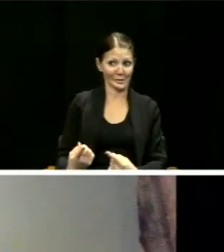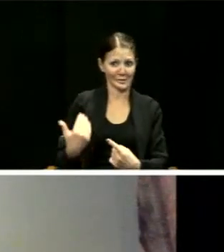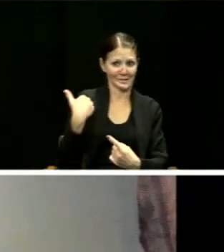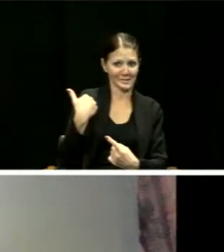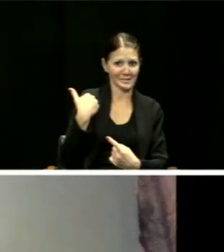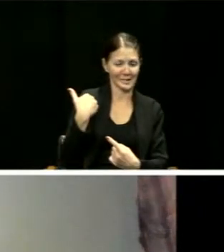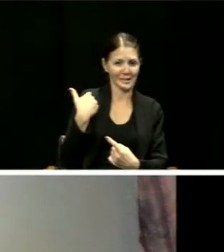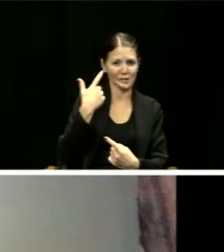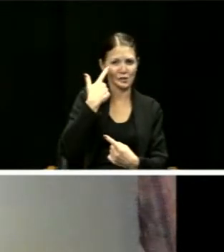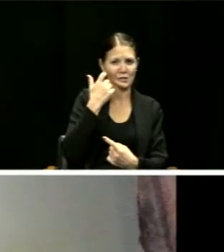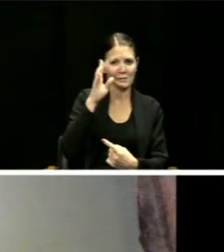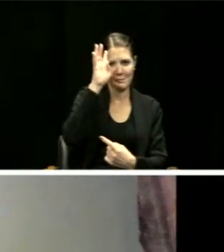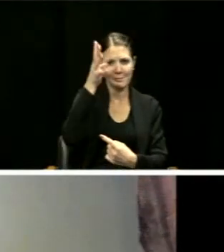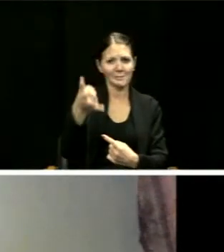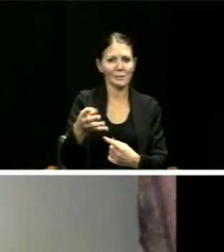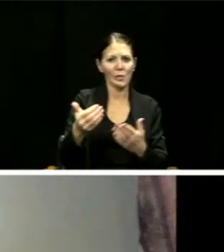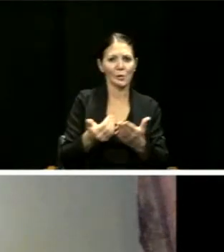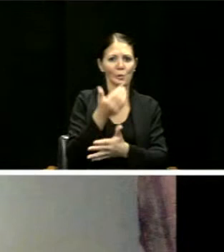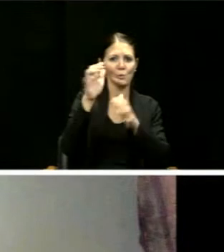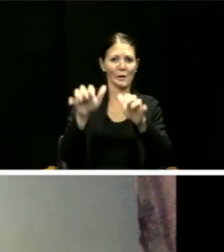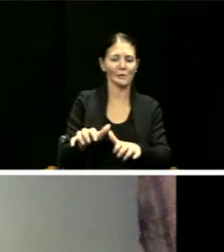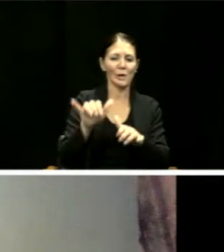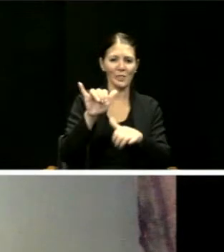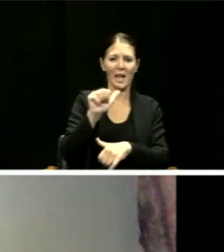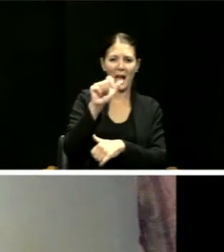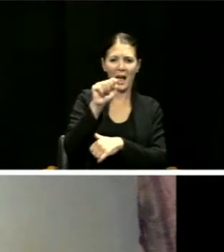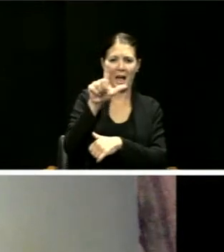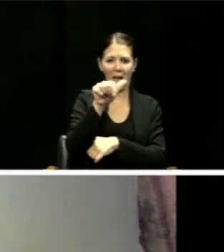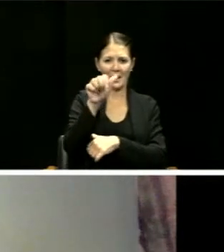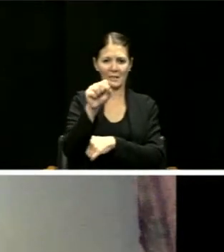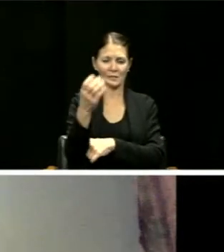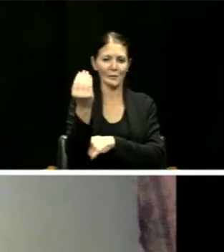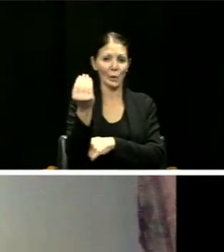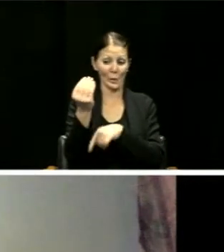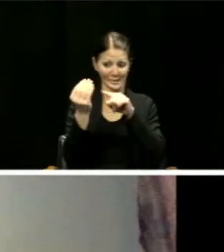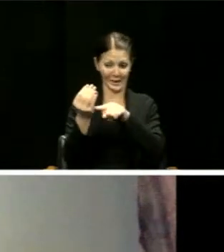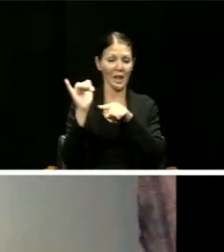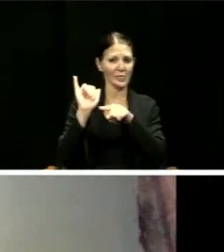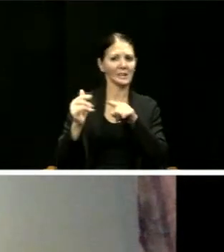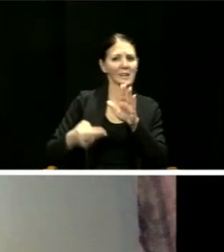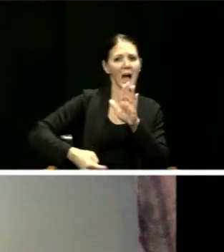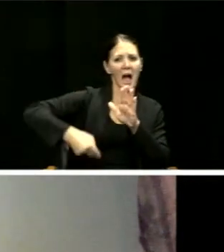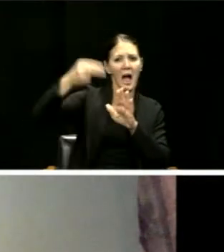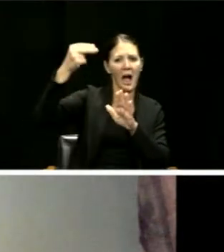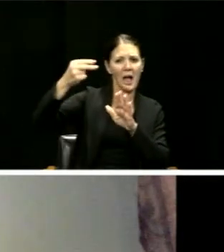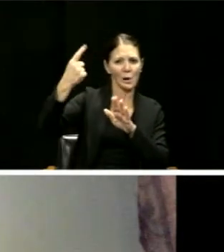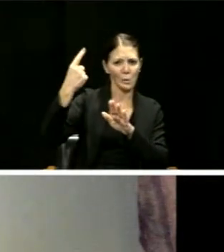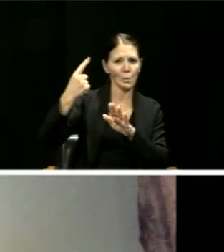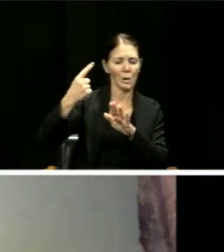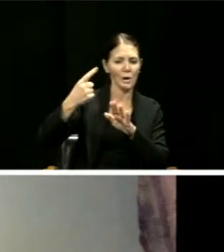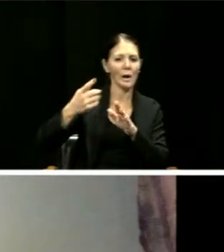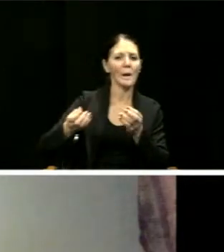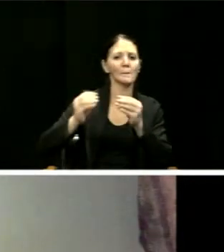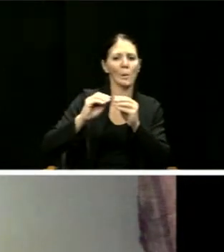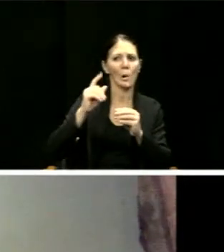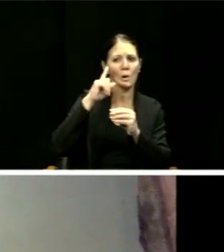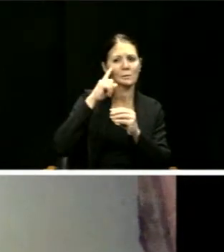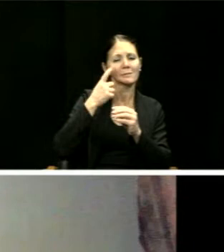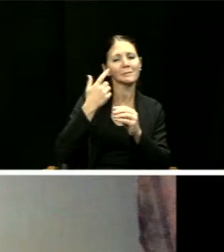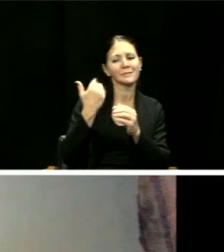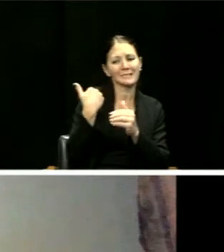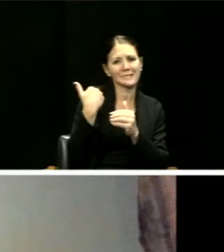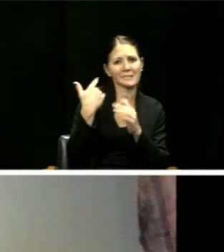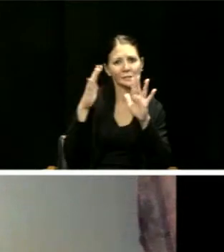they came out with that new rainfall, which is the Atlas 14, which is a lot higher. It's based on more recent storm events